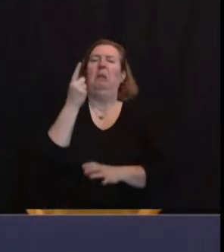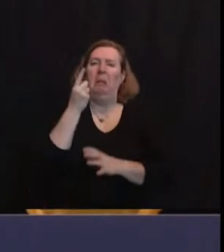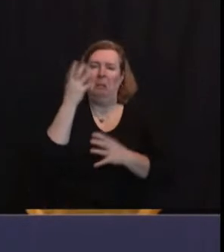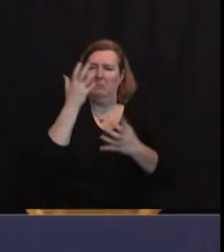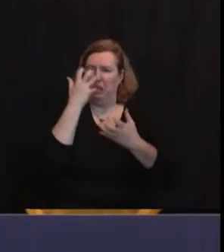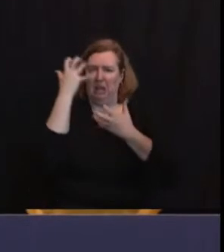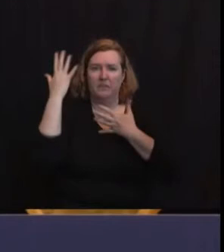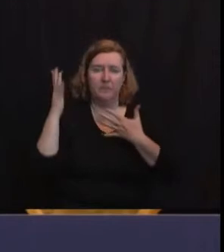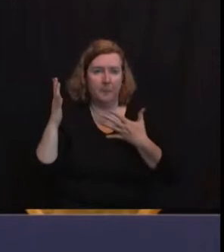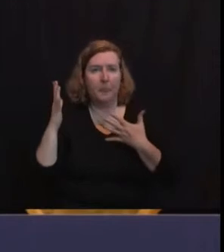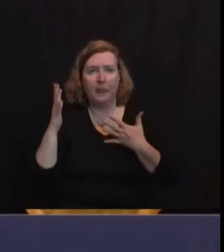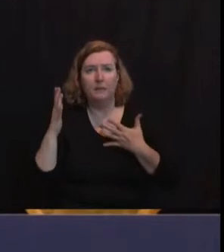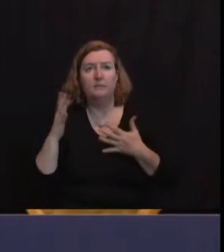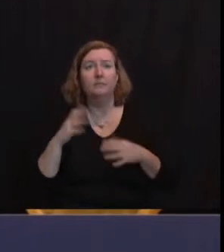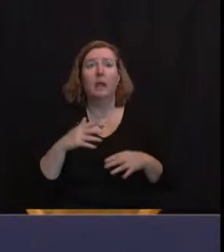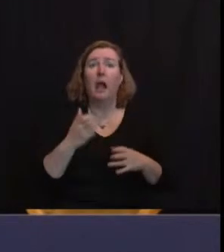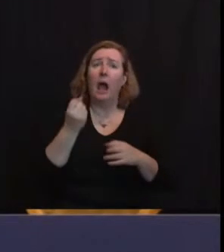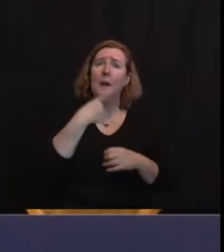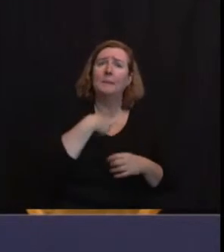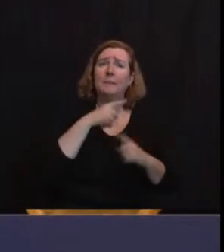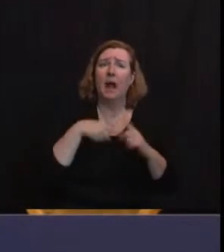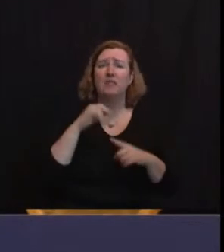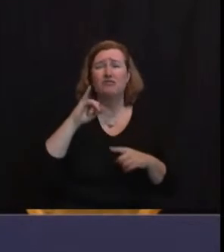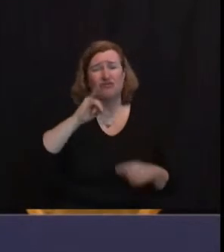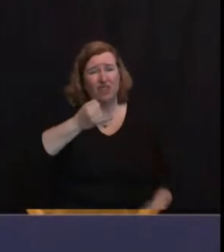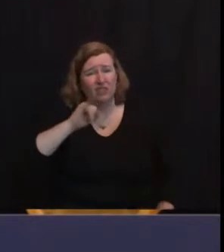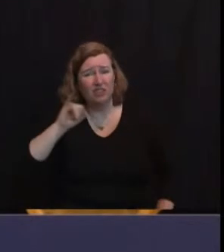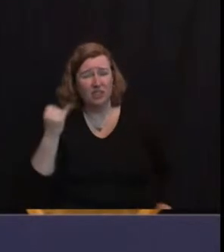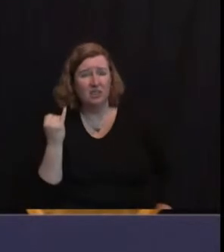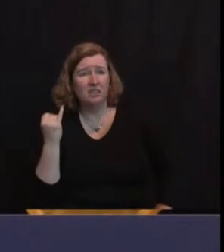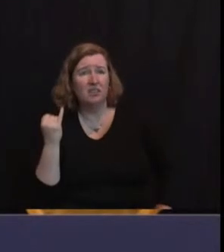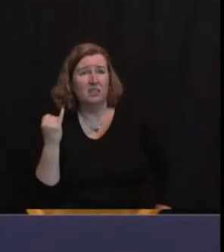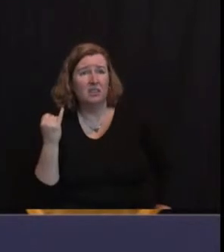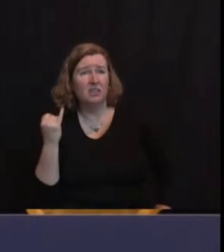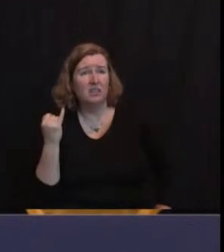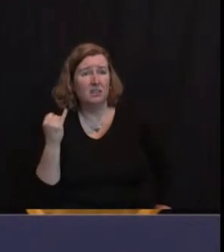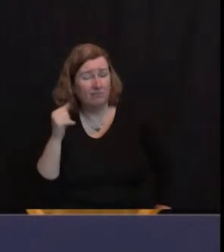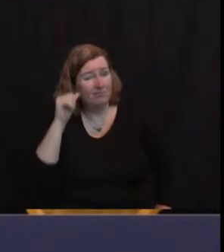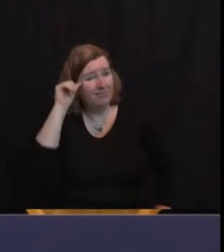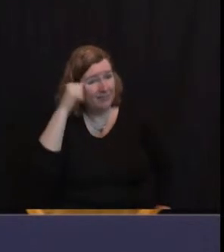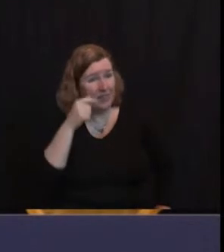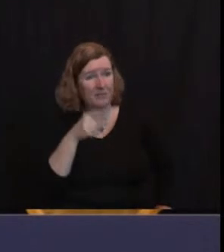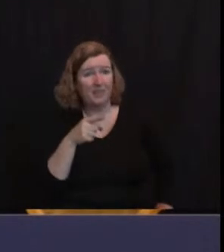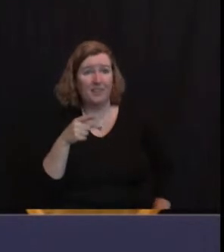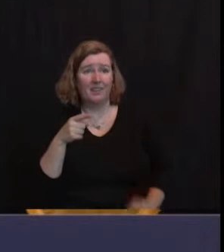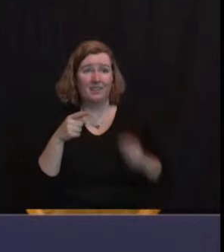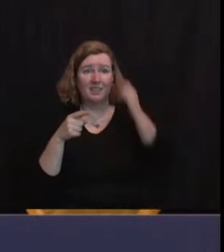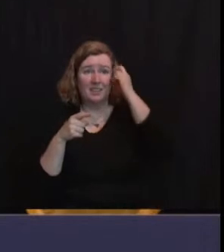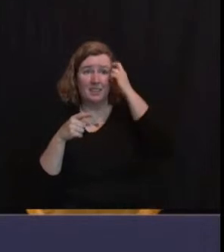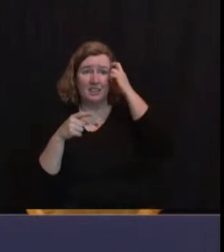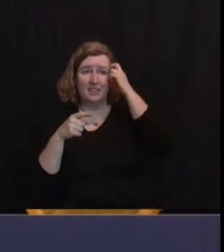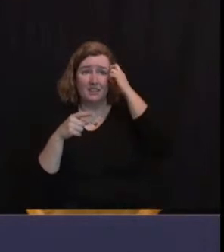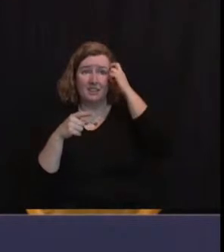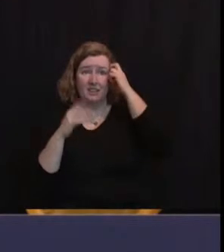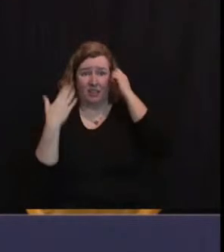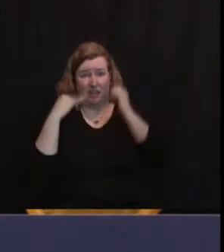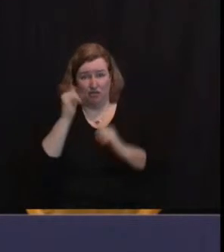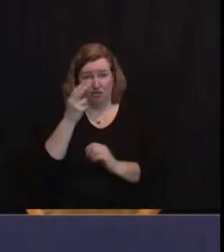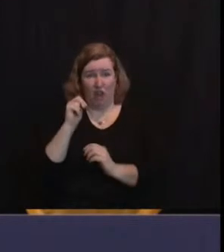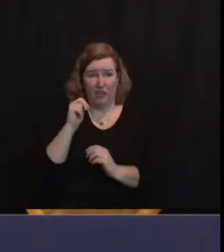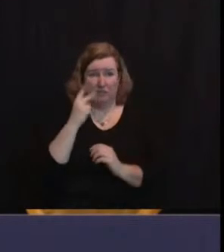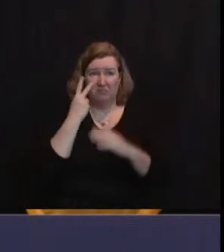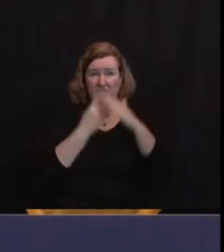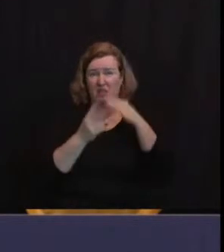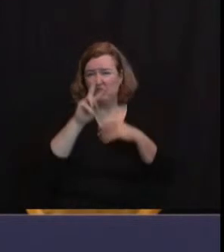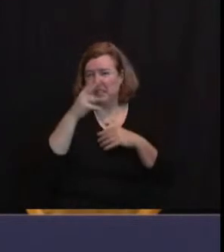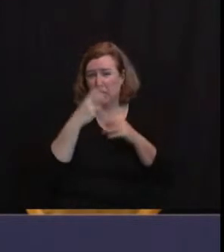J&J doses, and I assume the fact that the second wave in January wasn't as bad as we thought was for the very reason that we've talked about even